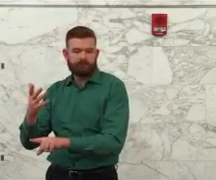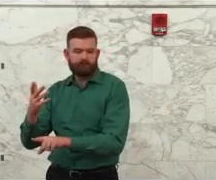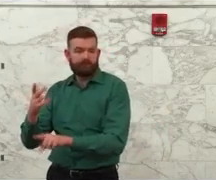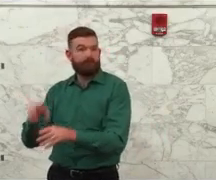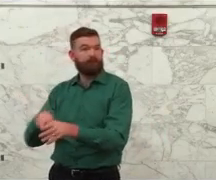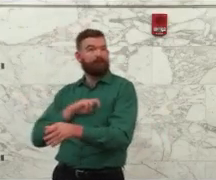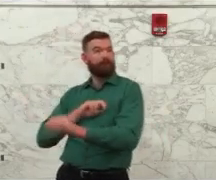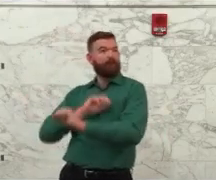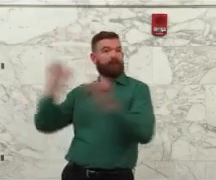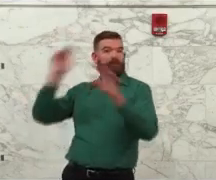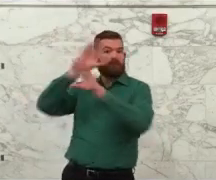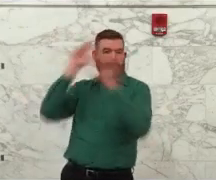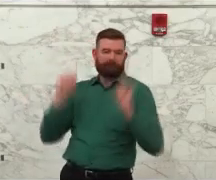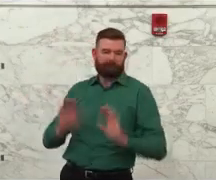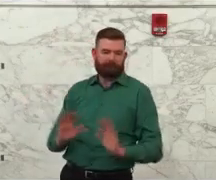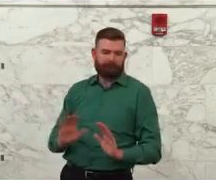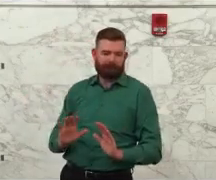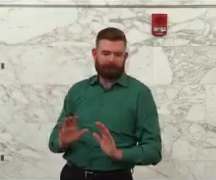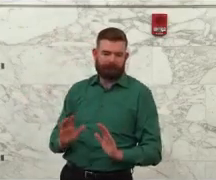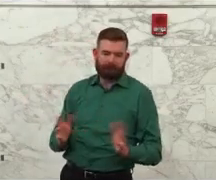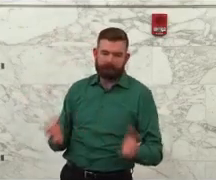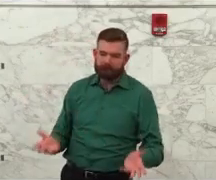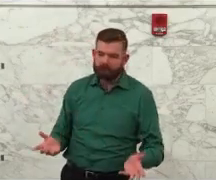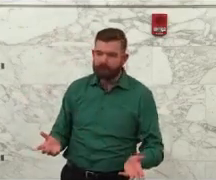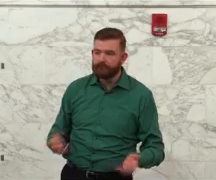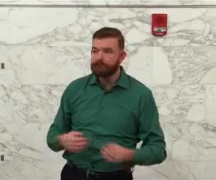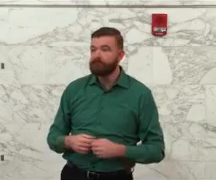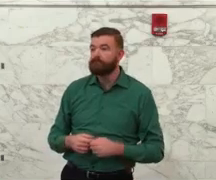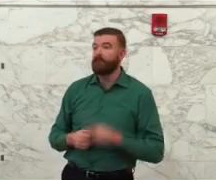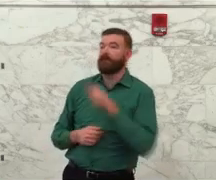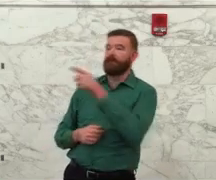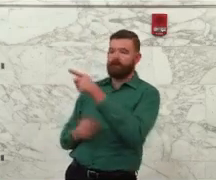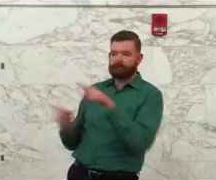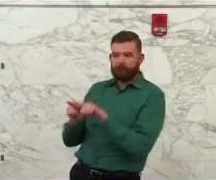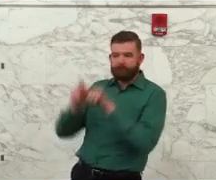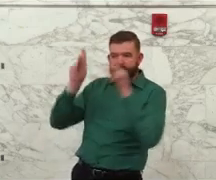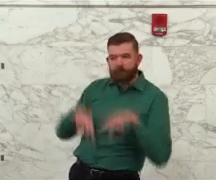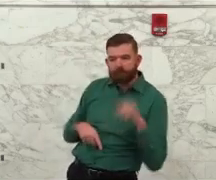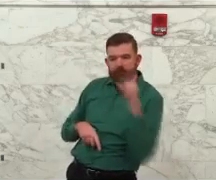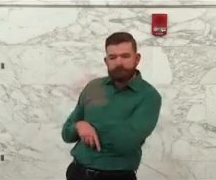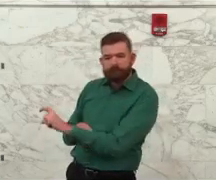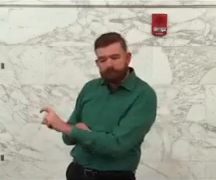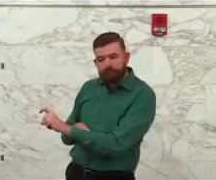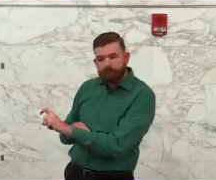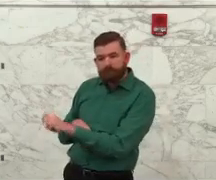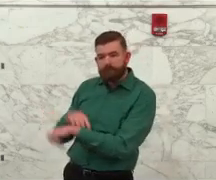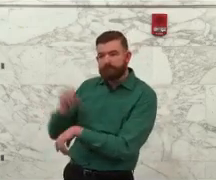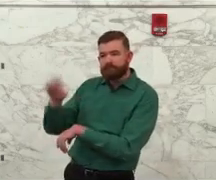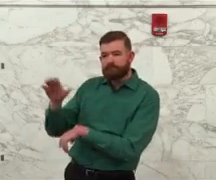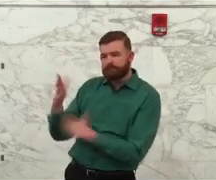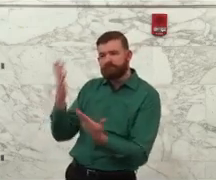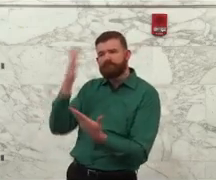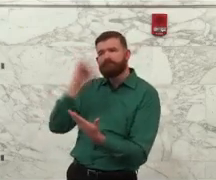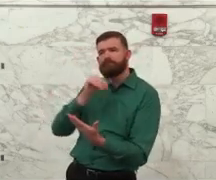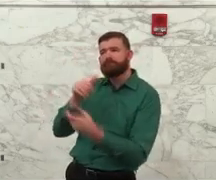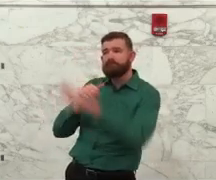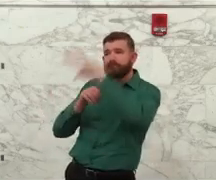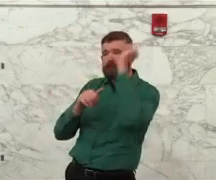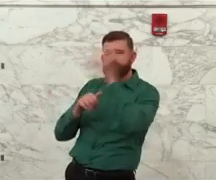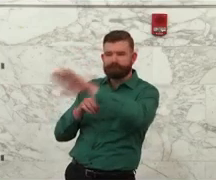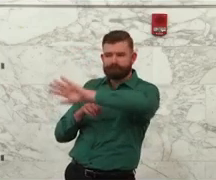Board of Ed has other members that could continue doing business. I literally haven't given it 4 seconds of thought. I'm not trying to be glib about it. I did know this,